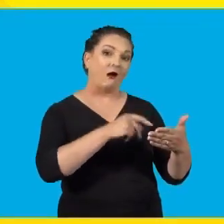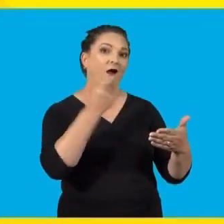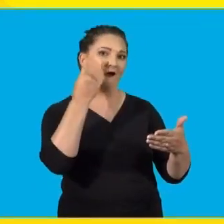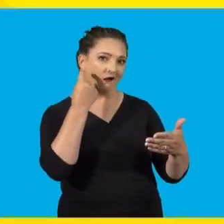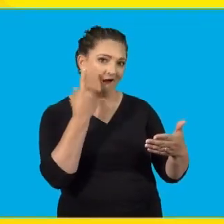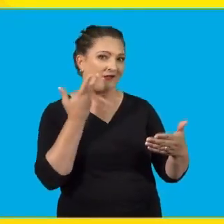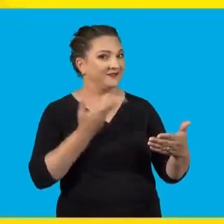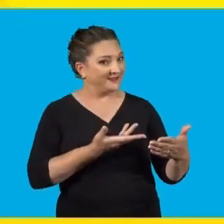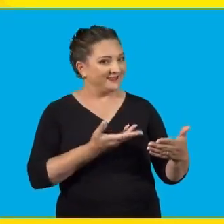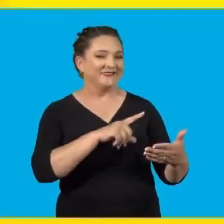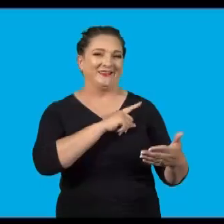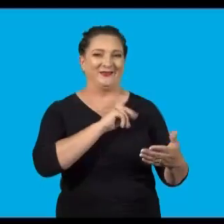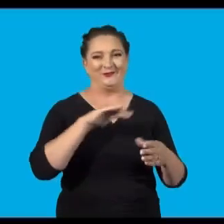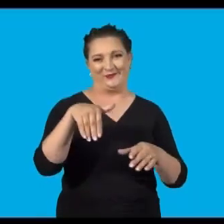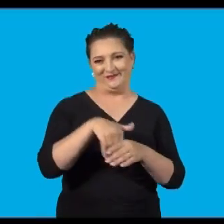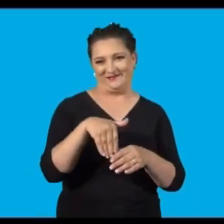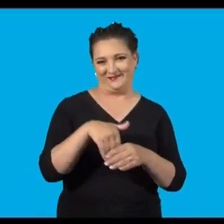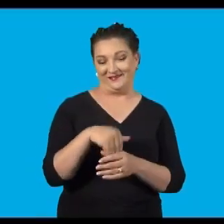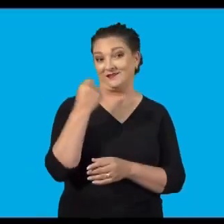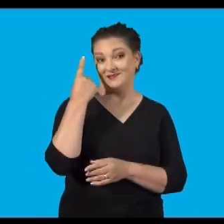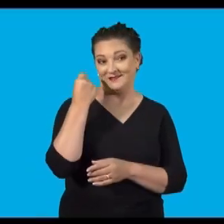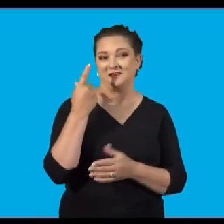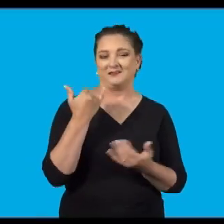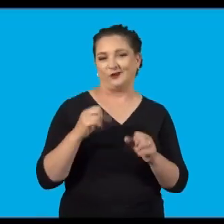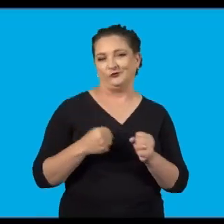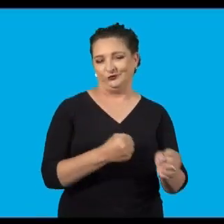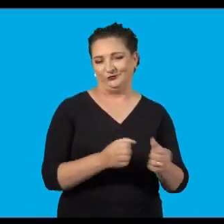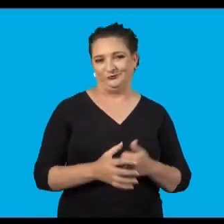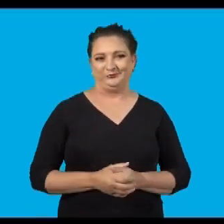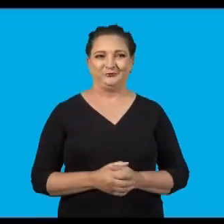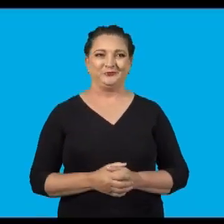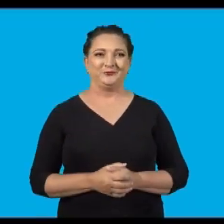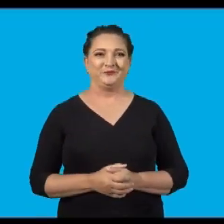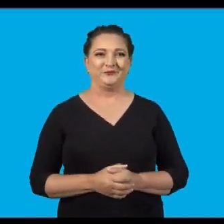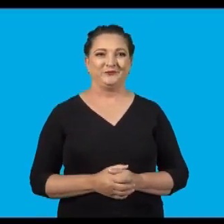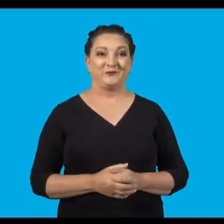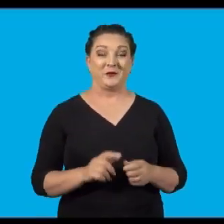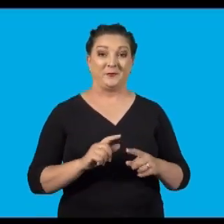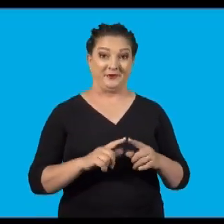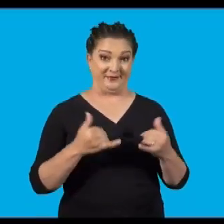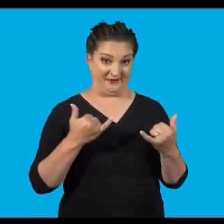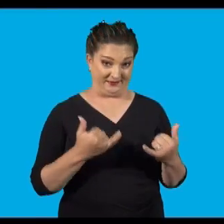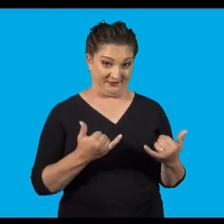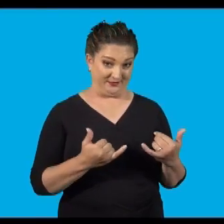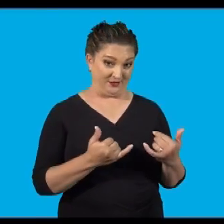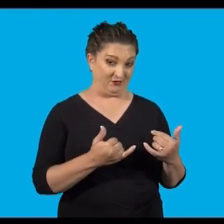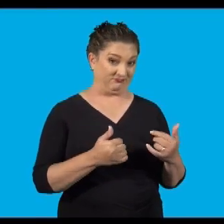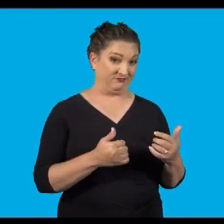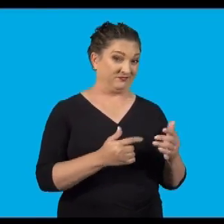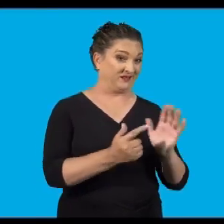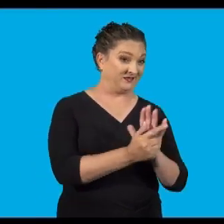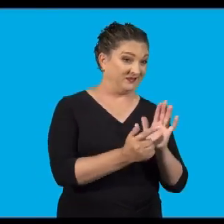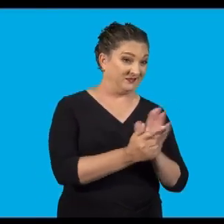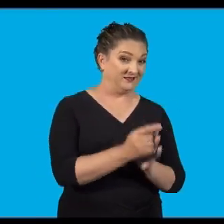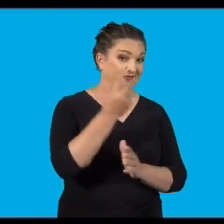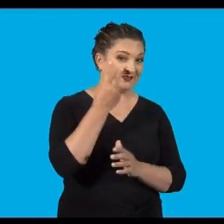comprehending, and therefore we included the comprehension strategies, all right. So in this lesson, we're going to